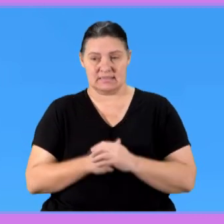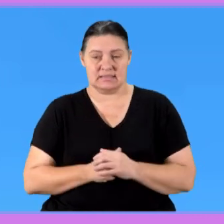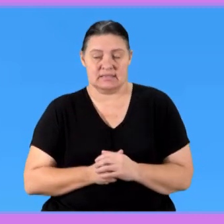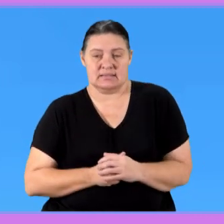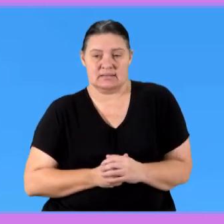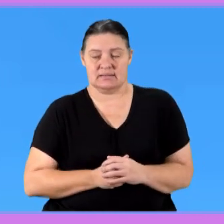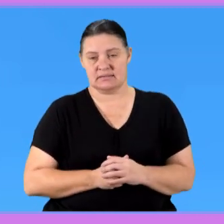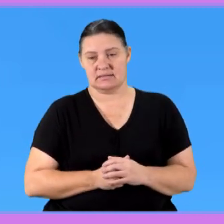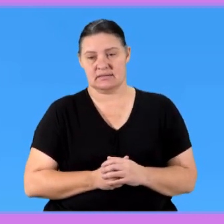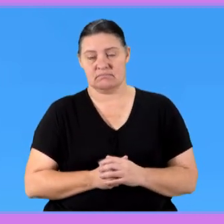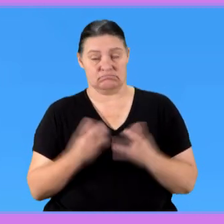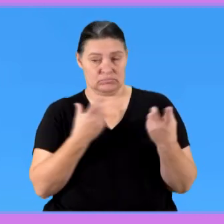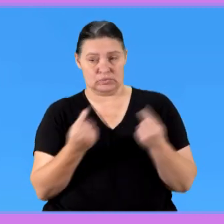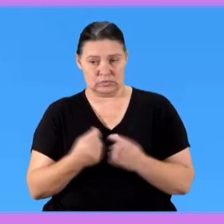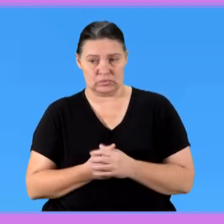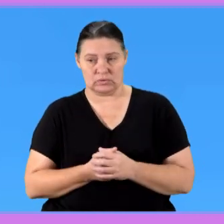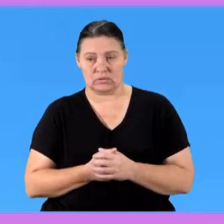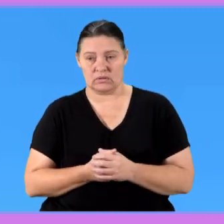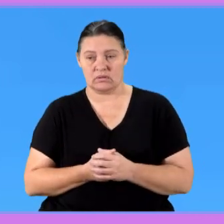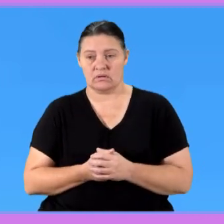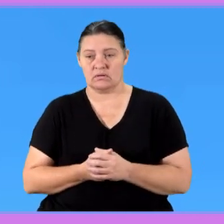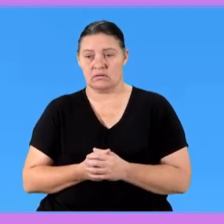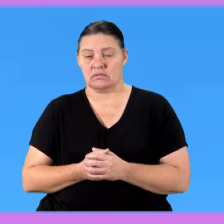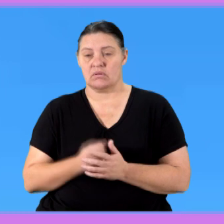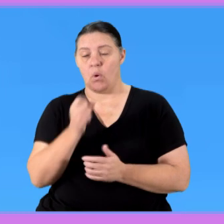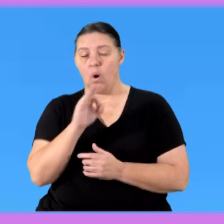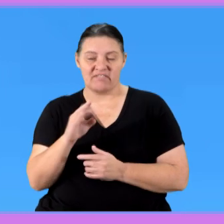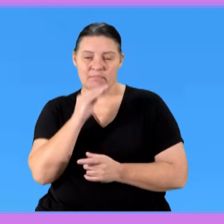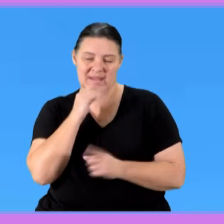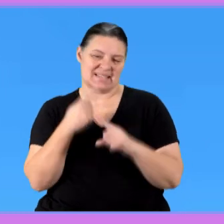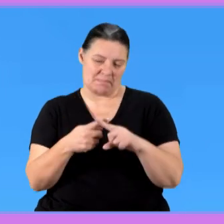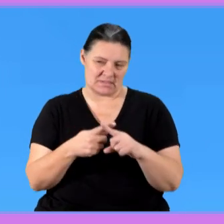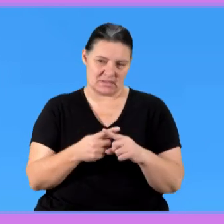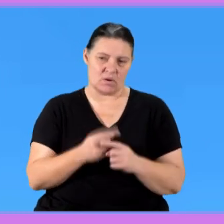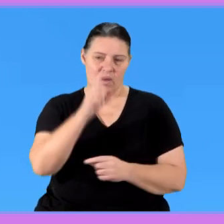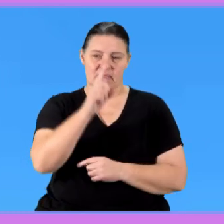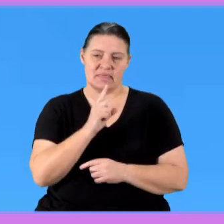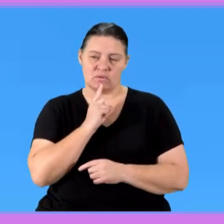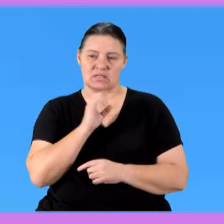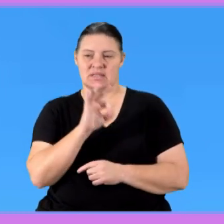0,8. Okay, so let's quickly do that. Of means I multiply of the